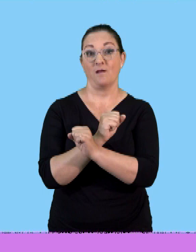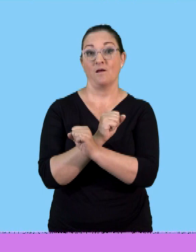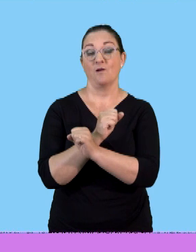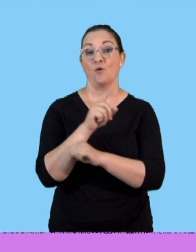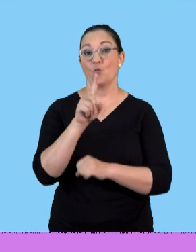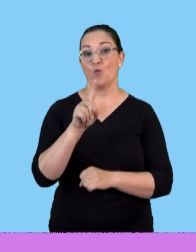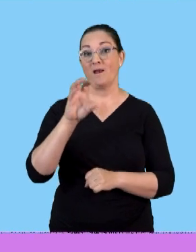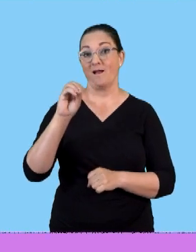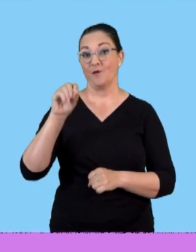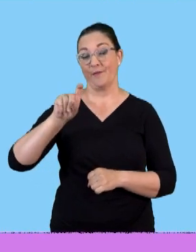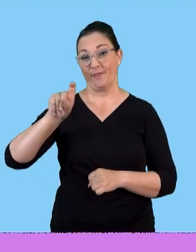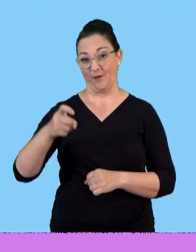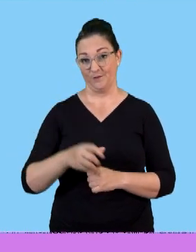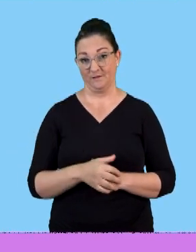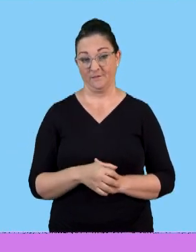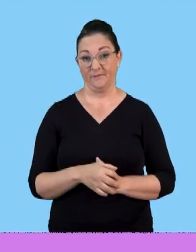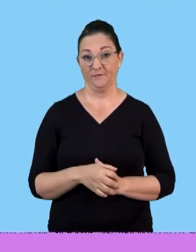by 100,000.